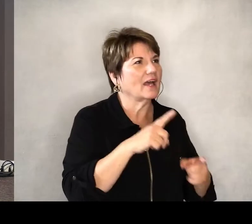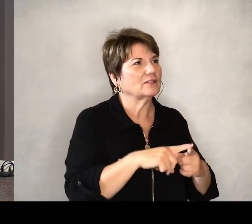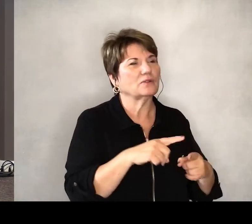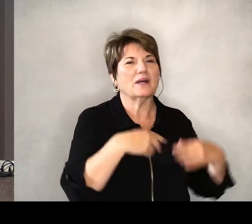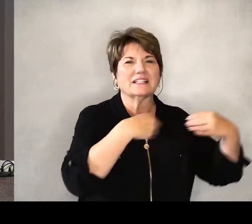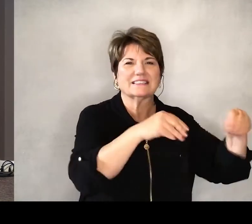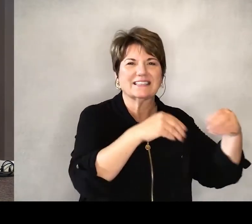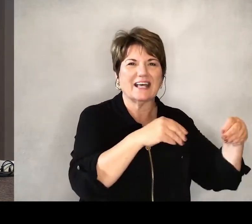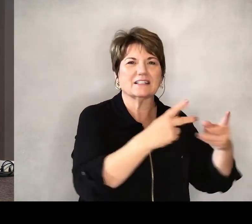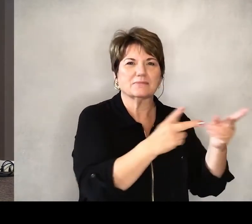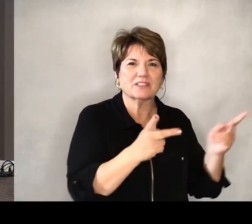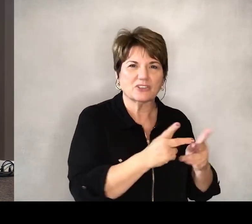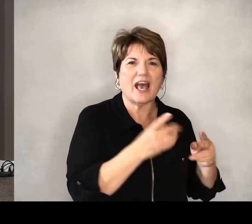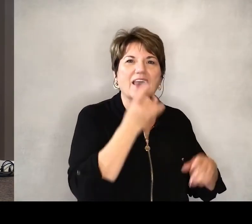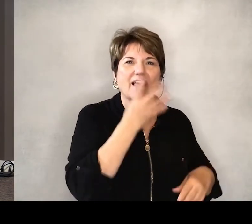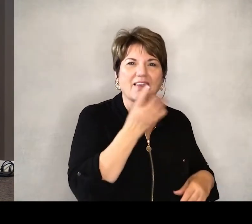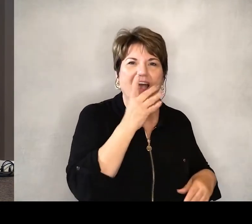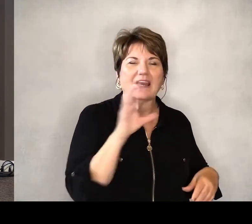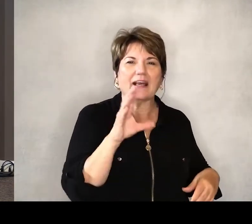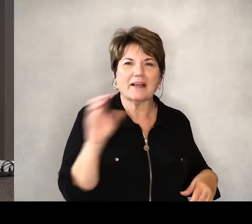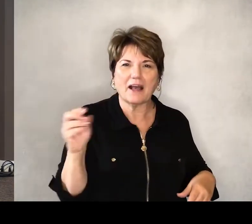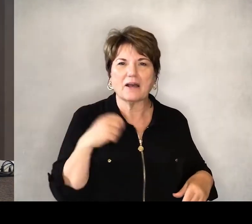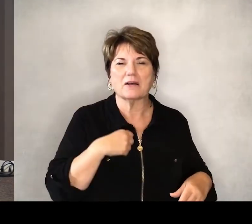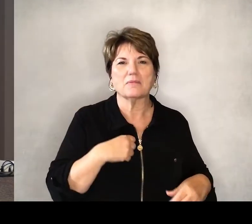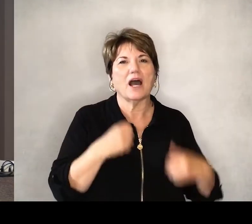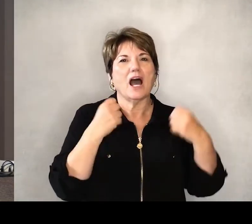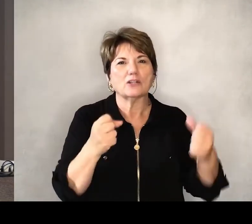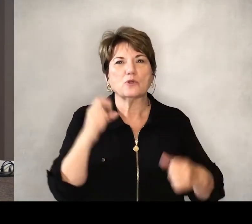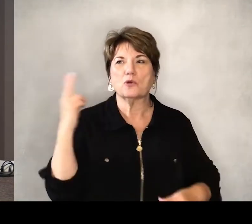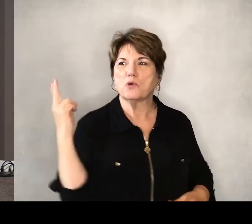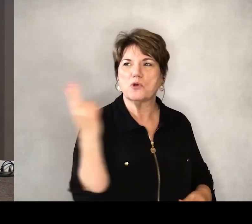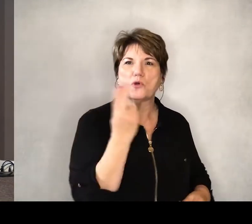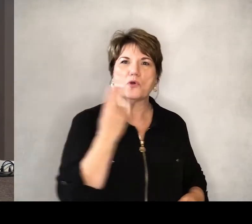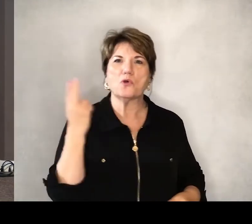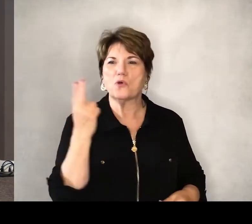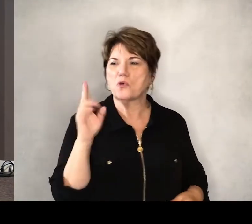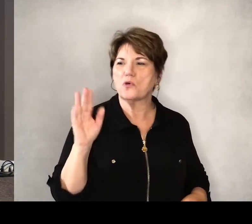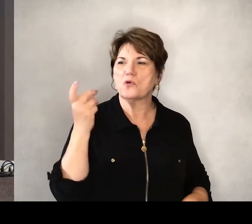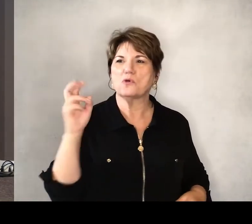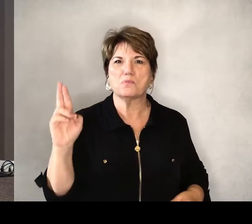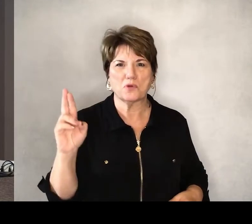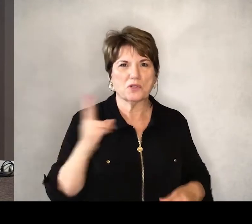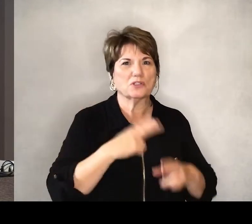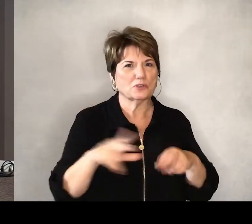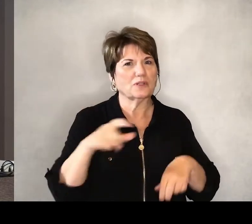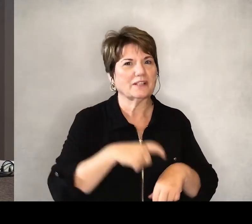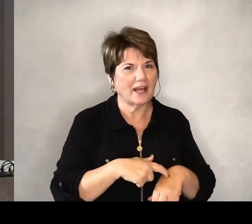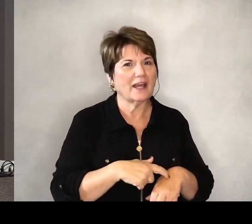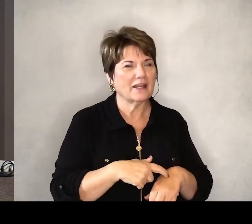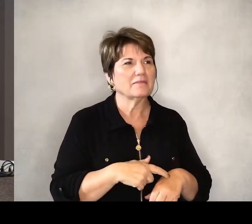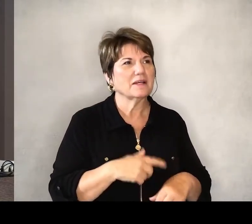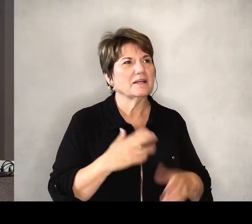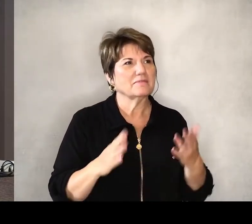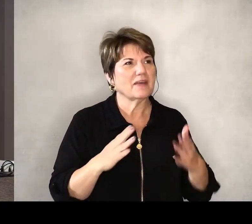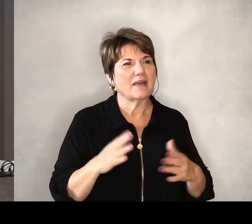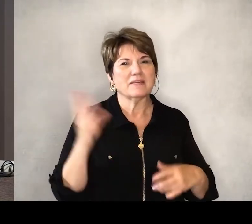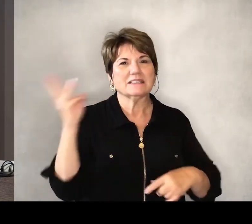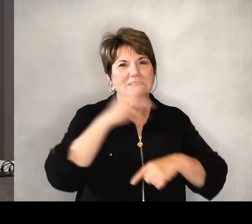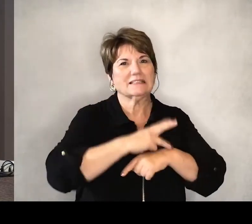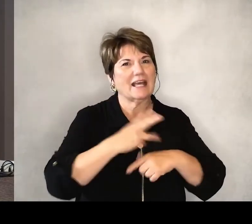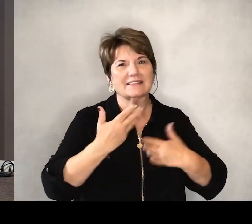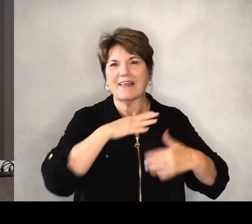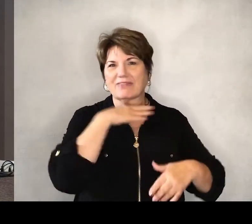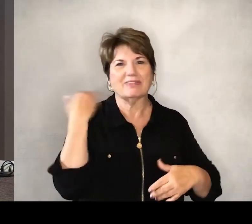a sales position at a lighting company. I drove Uber for a short period of time. When I say short period of time, probably less than